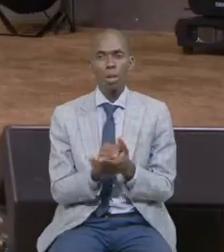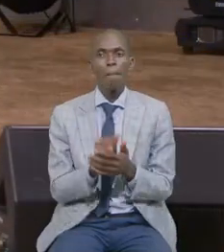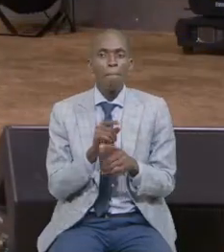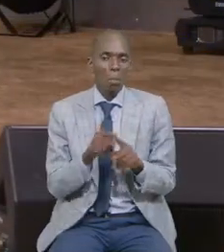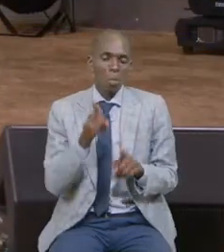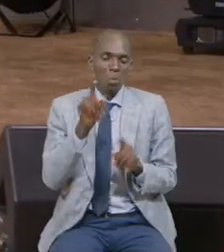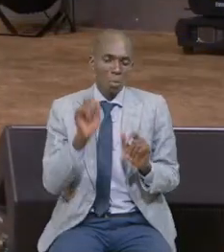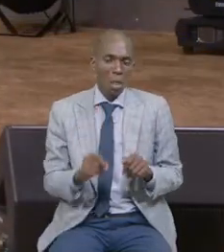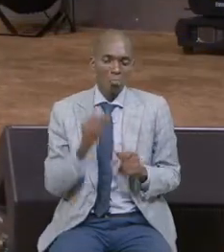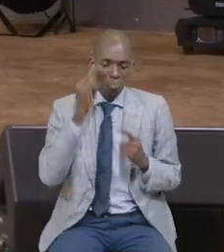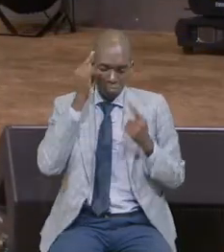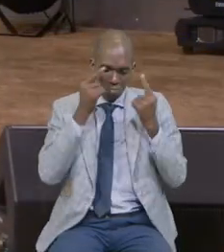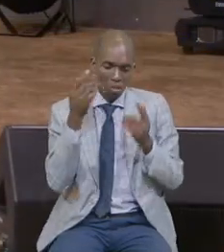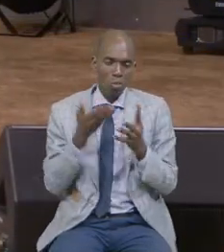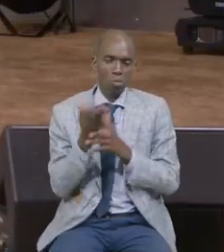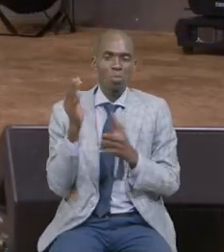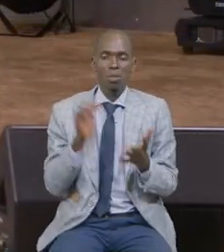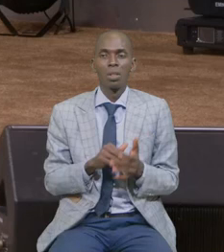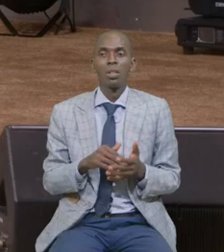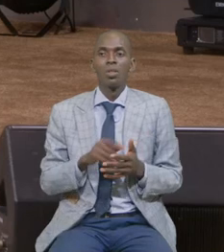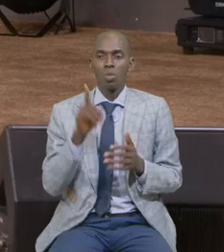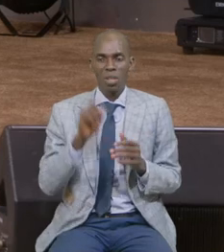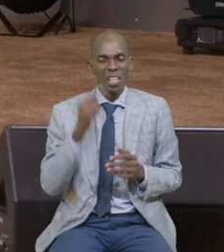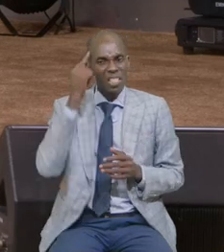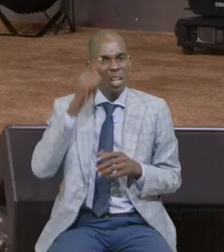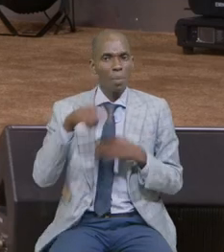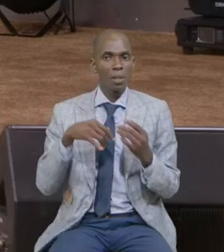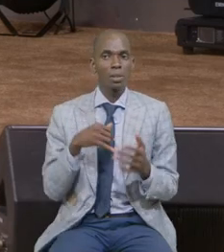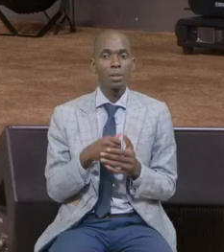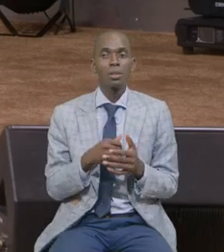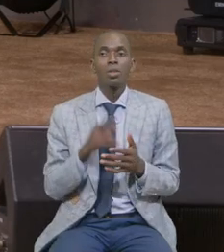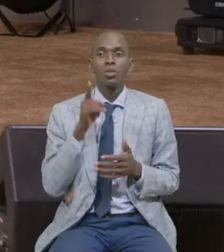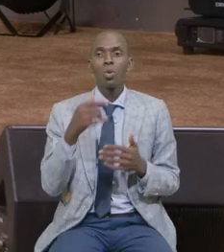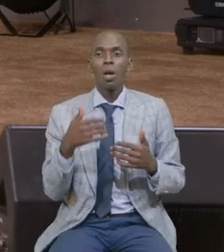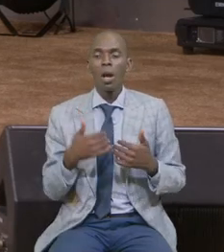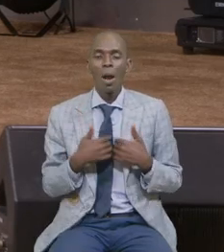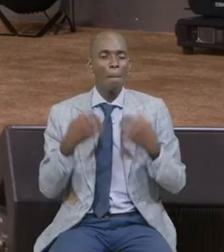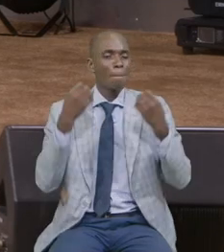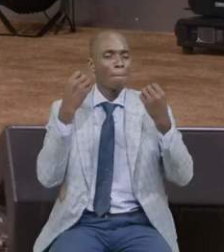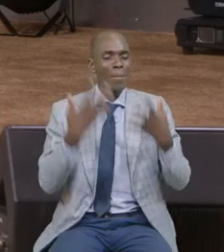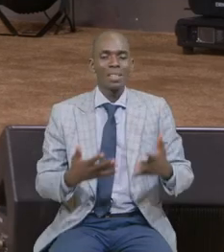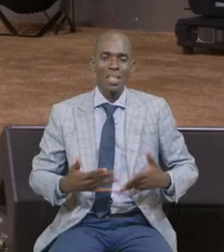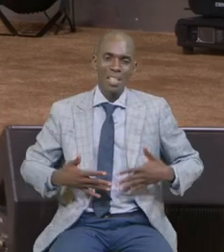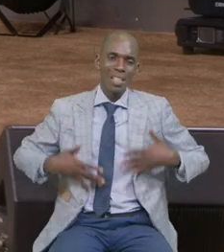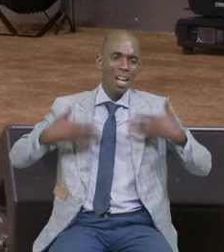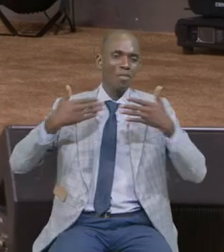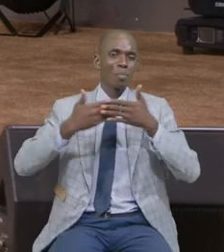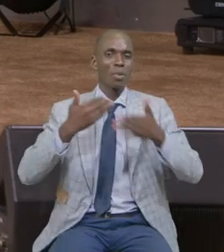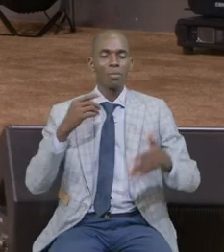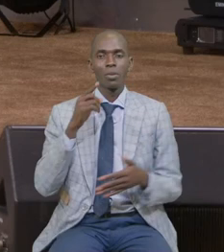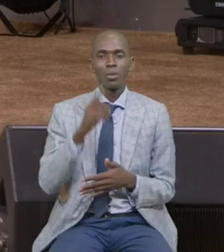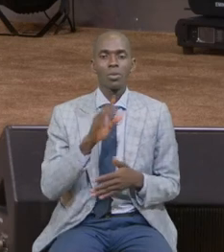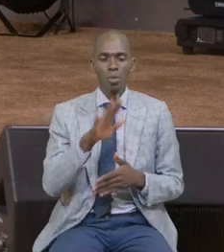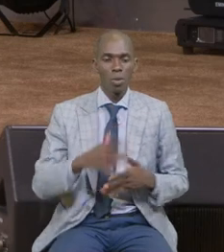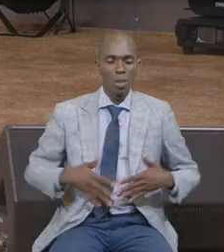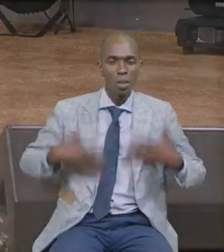can consider and you can think about it and you you have a large ahead of your your life your happiness